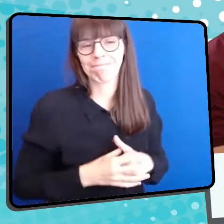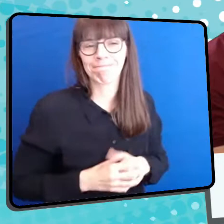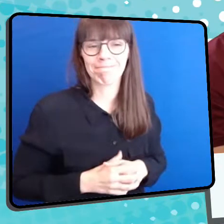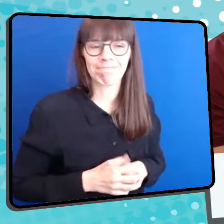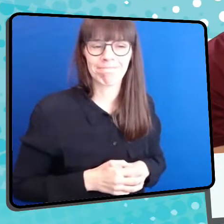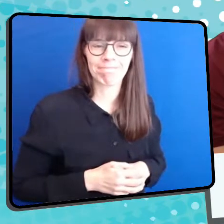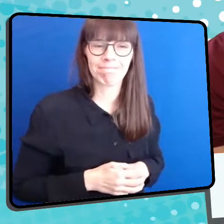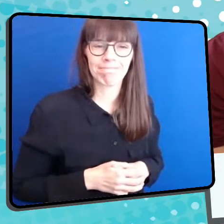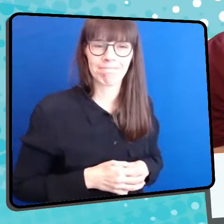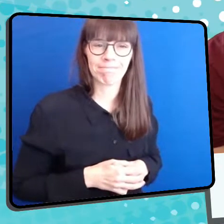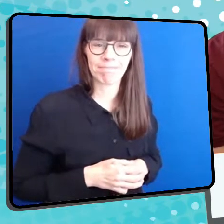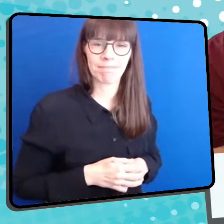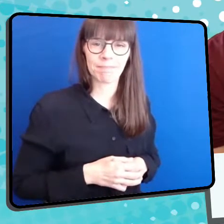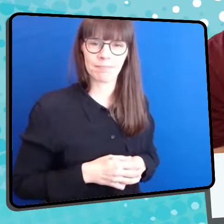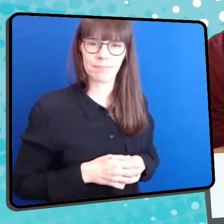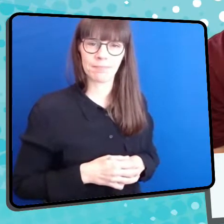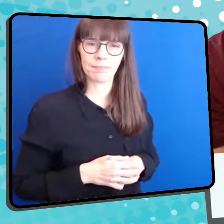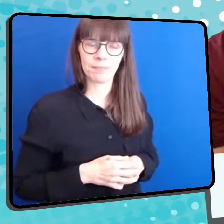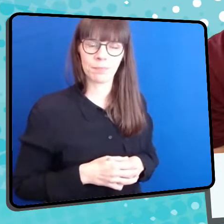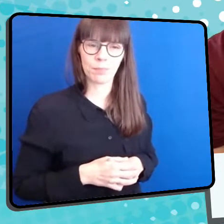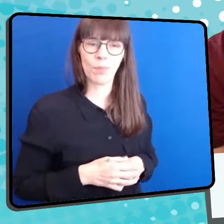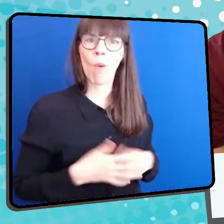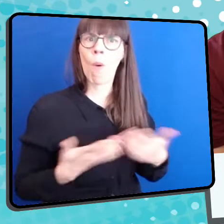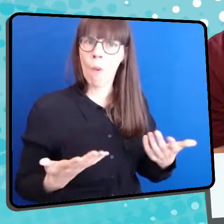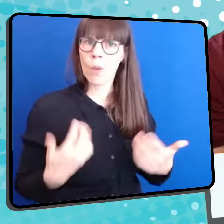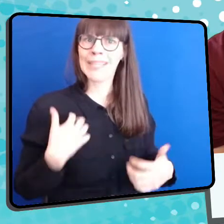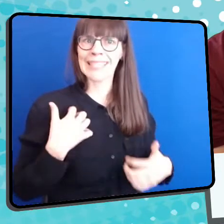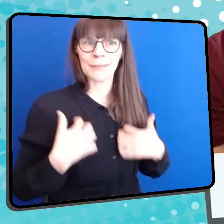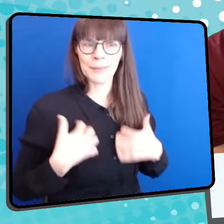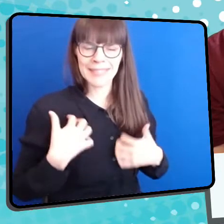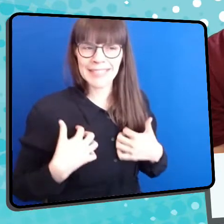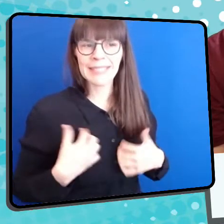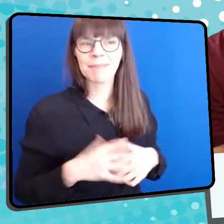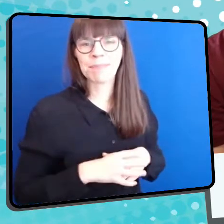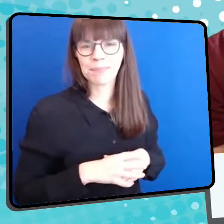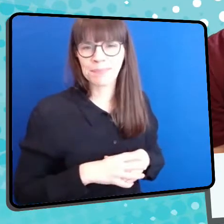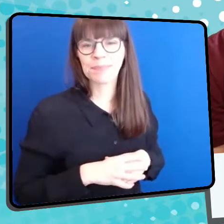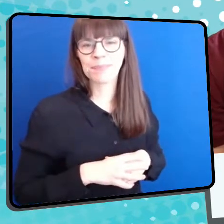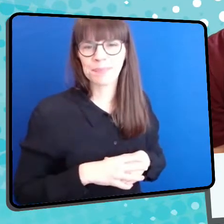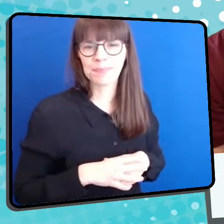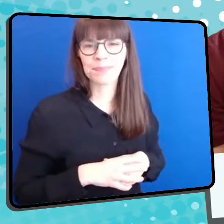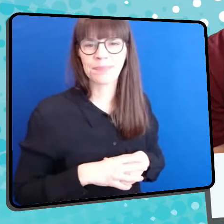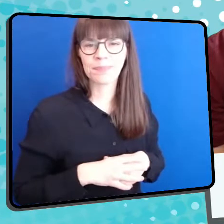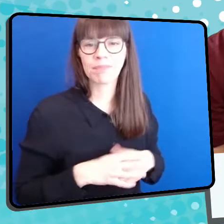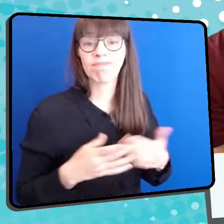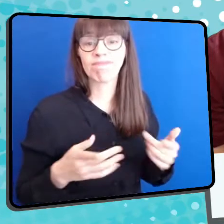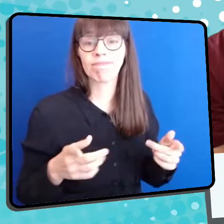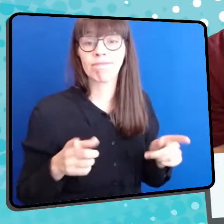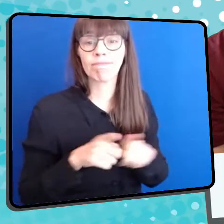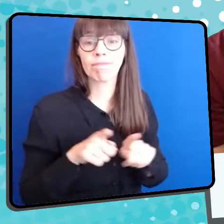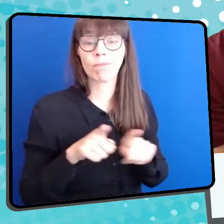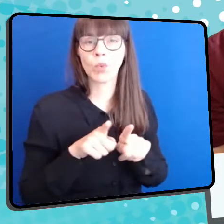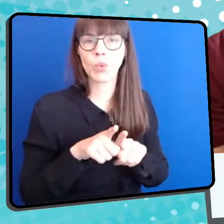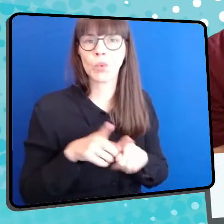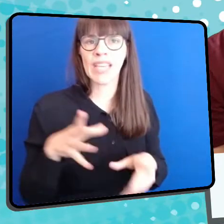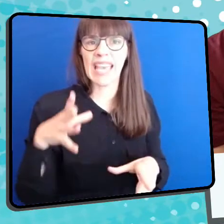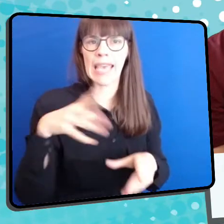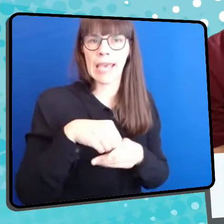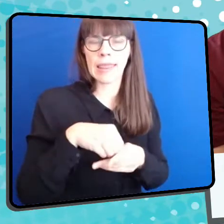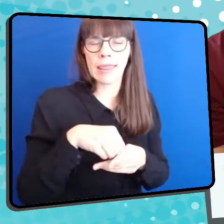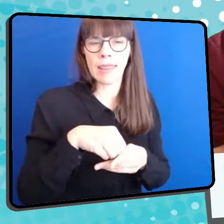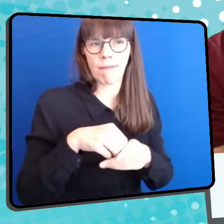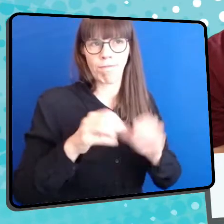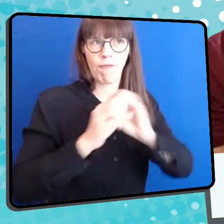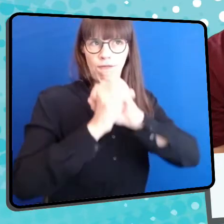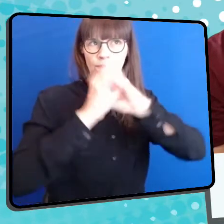Yeah. Oh, it's so interesting though, right? Because a lot of that is that like envision or sharing like what's possible.